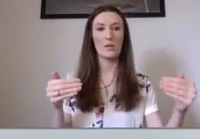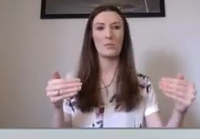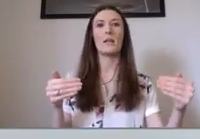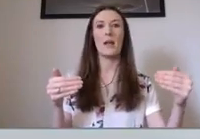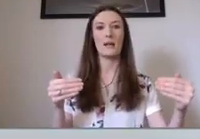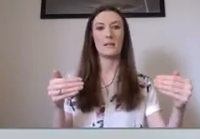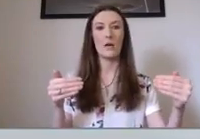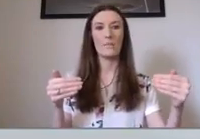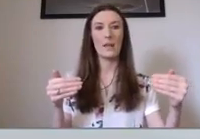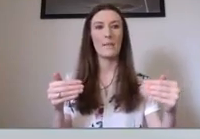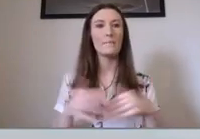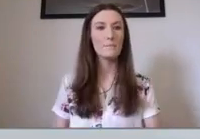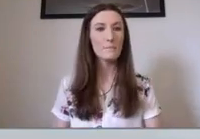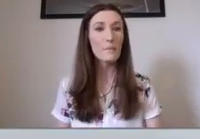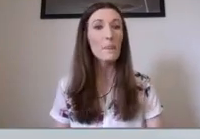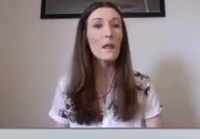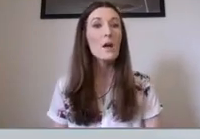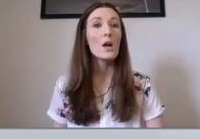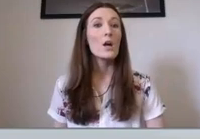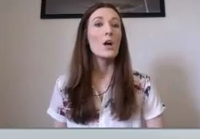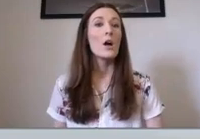through using ASL. Okay?